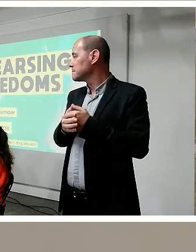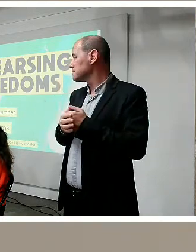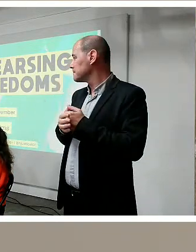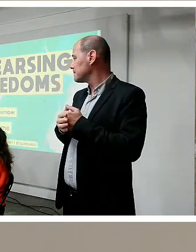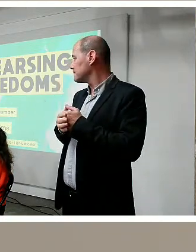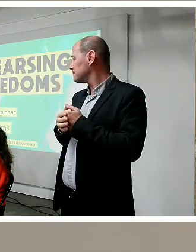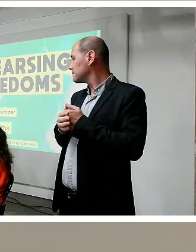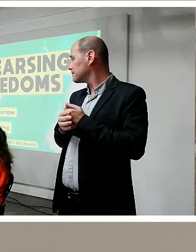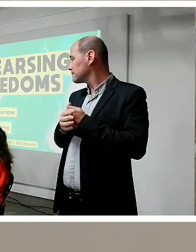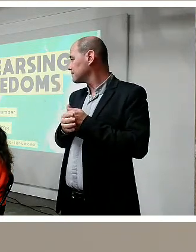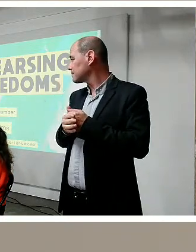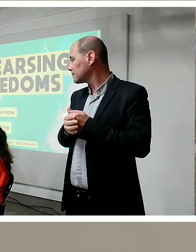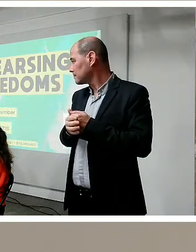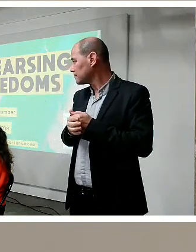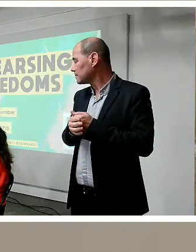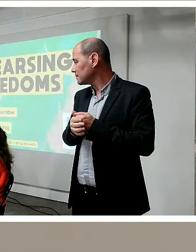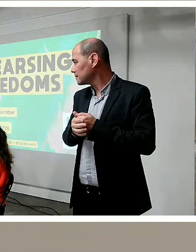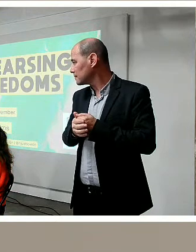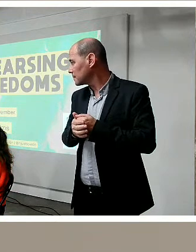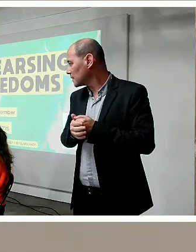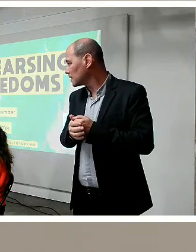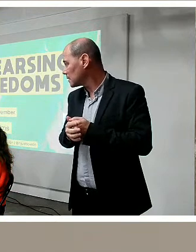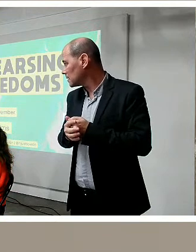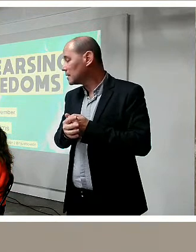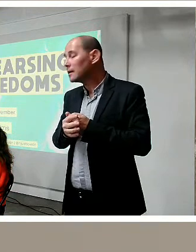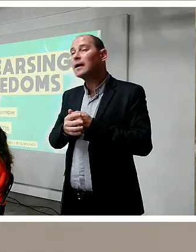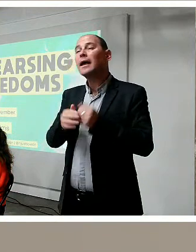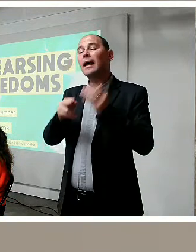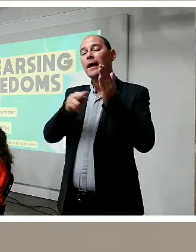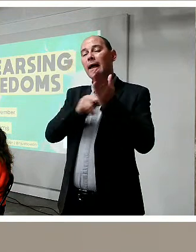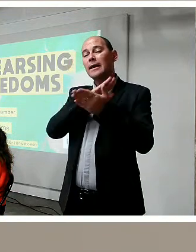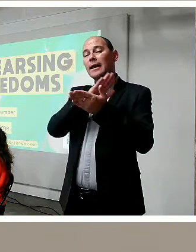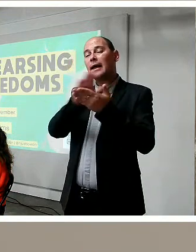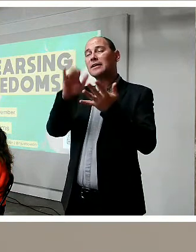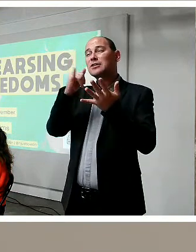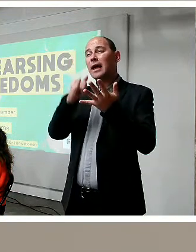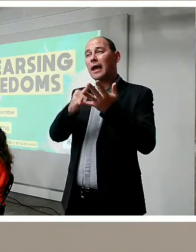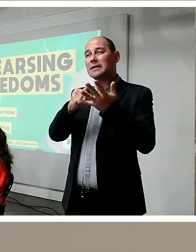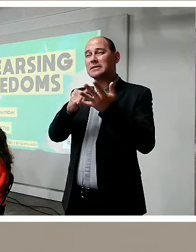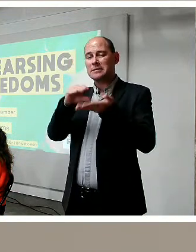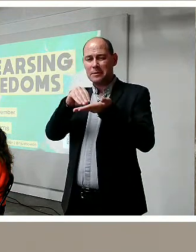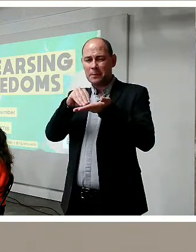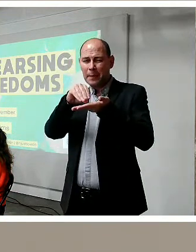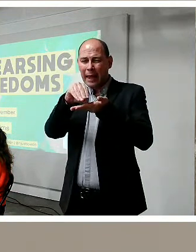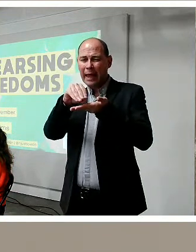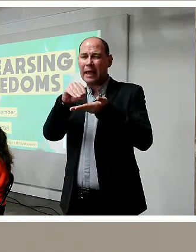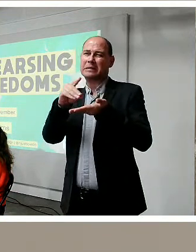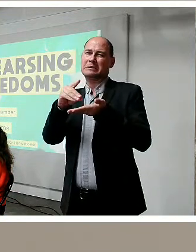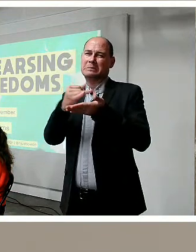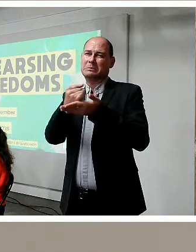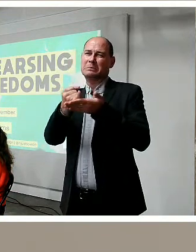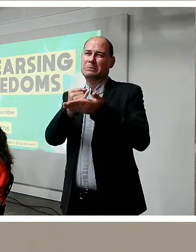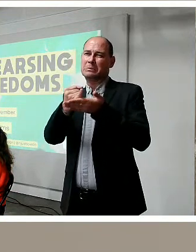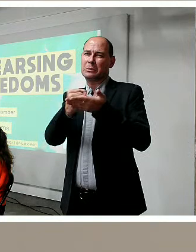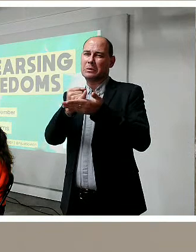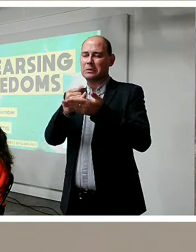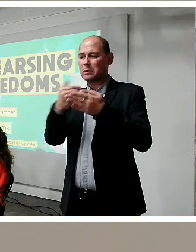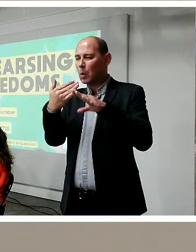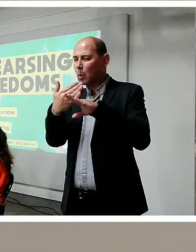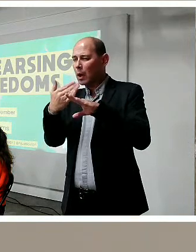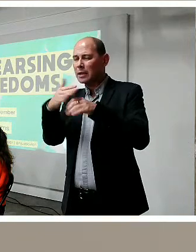NHS, and yet they continue to experience poor pay, unfair working conditions, and racism inside and outside the